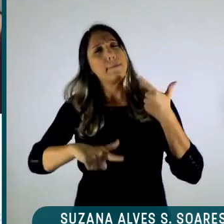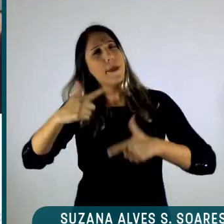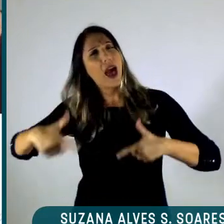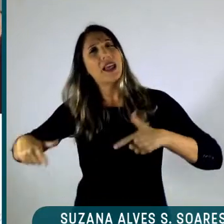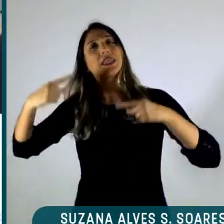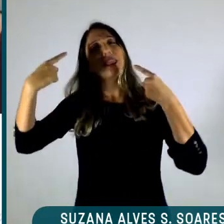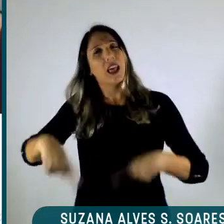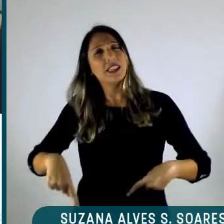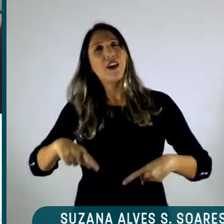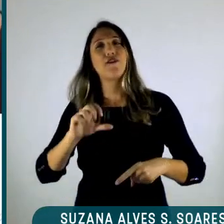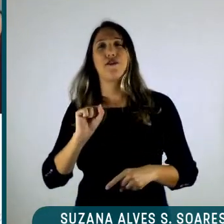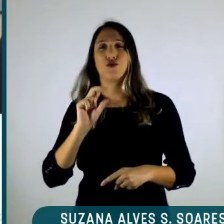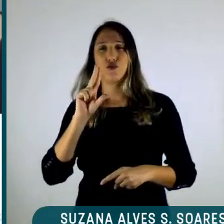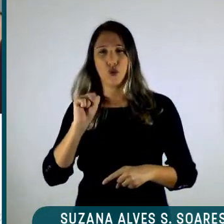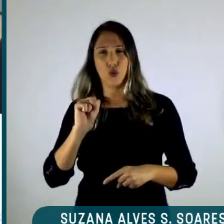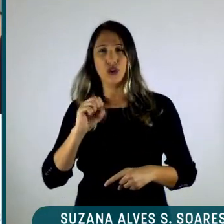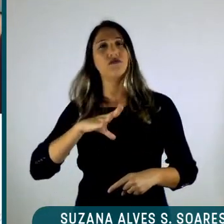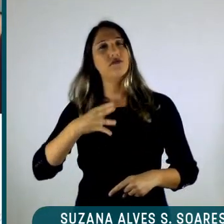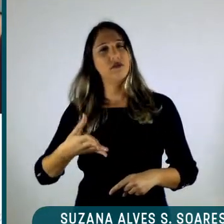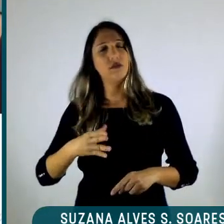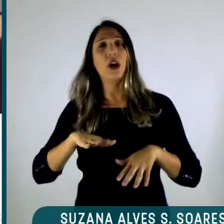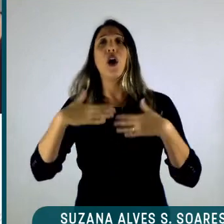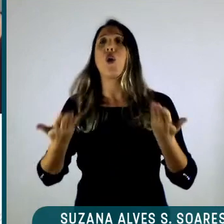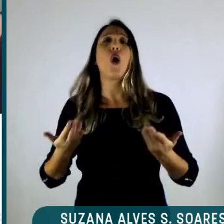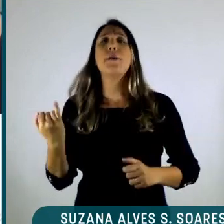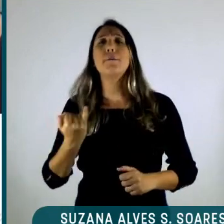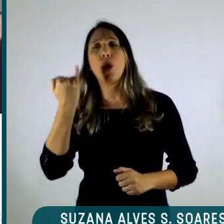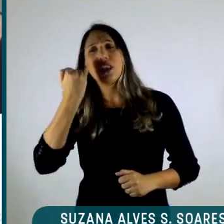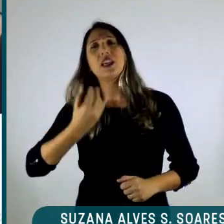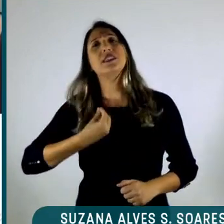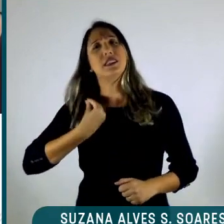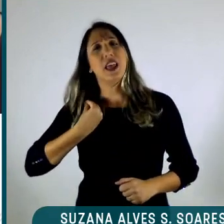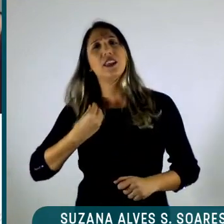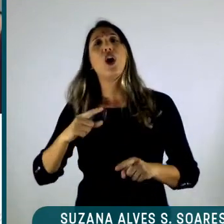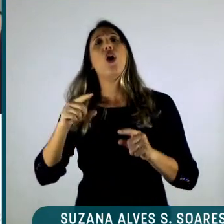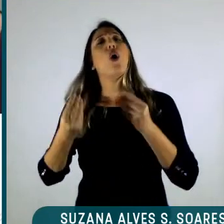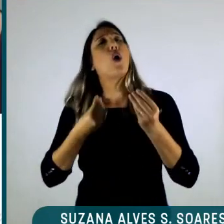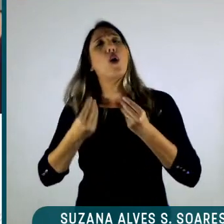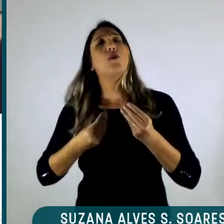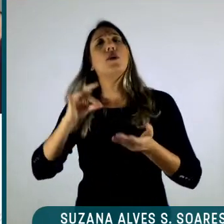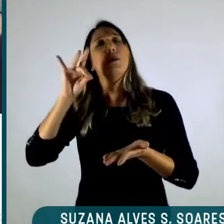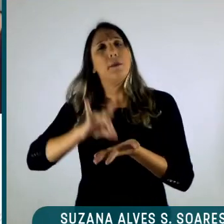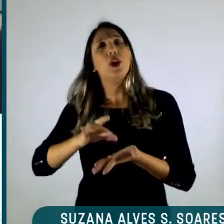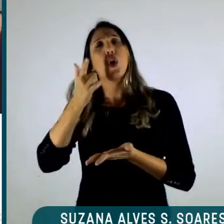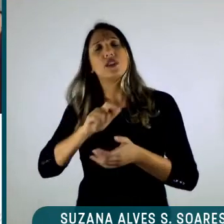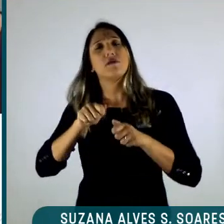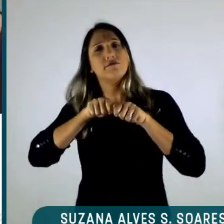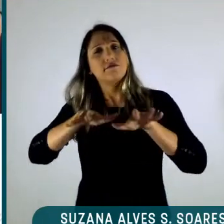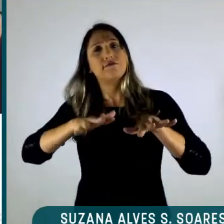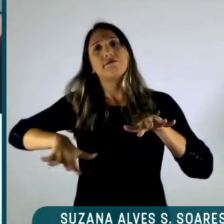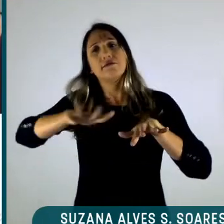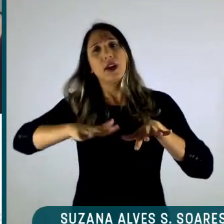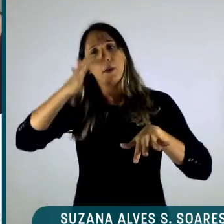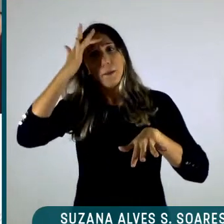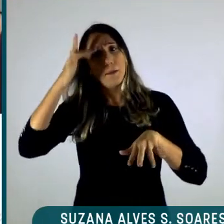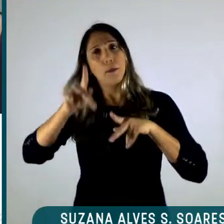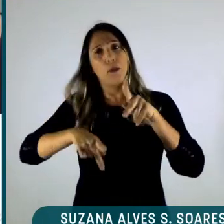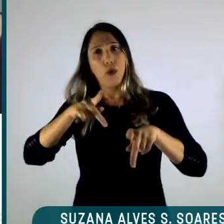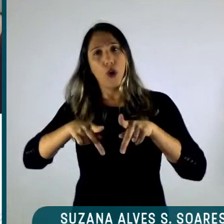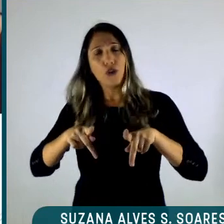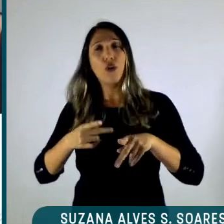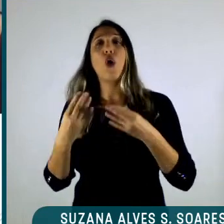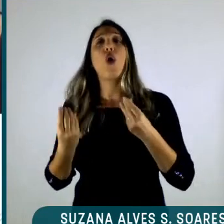one. Today, we're going to talk about the large challenges that this system, this Brazilian health system, SUS, has faced. What are